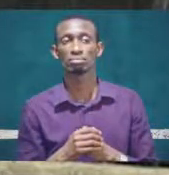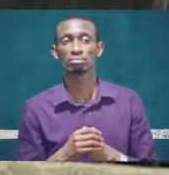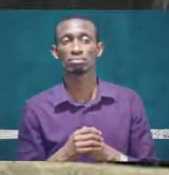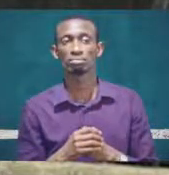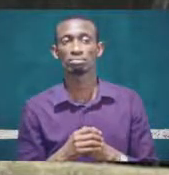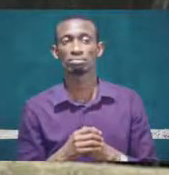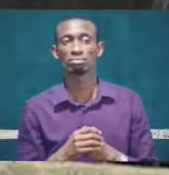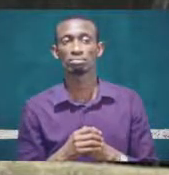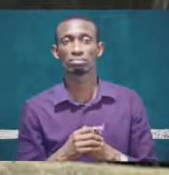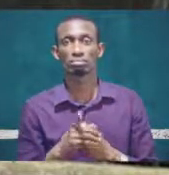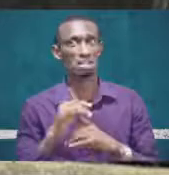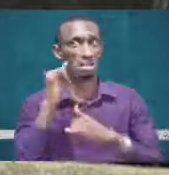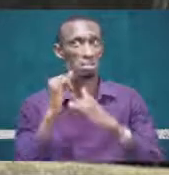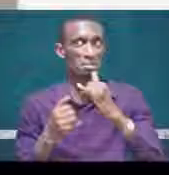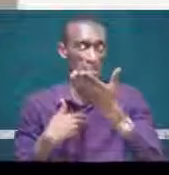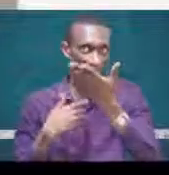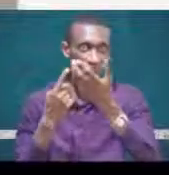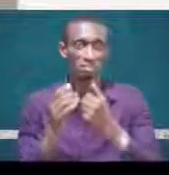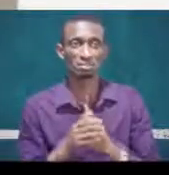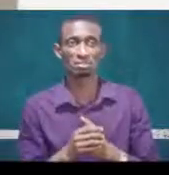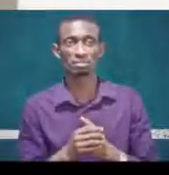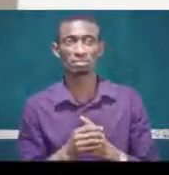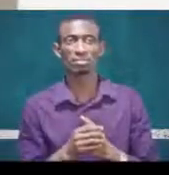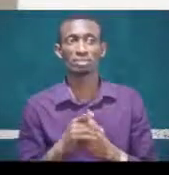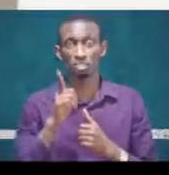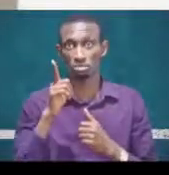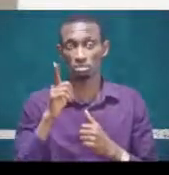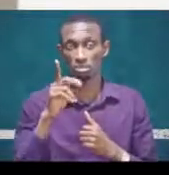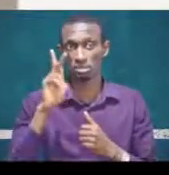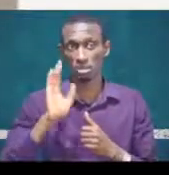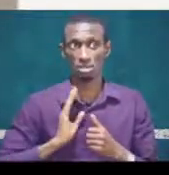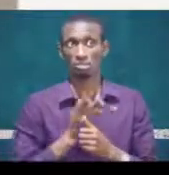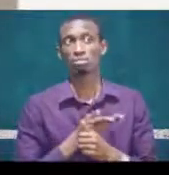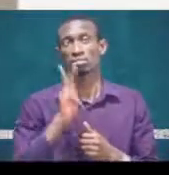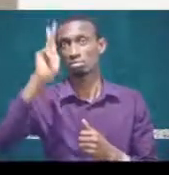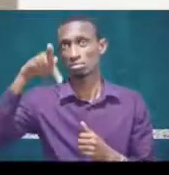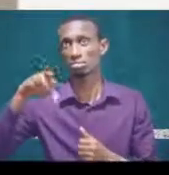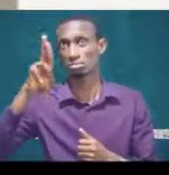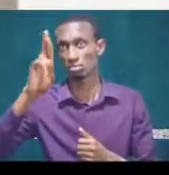That we finally have this. So those are our proteins.